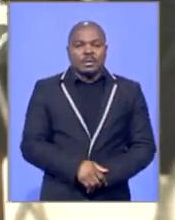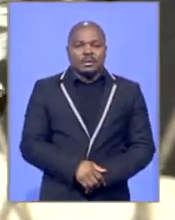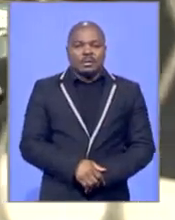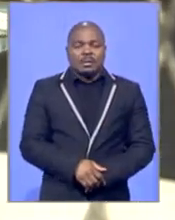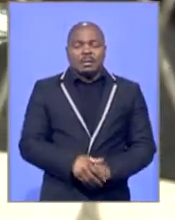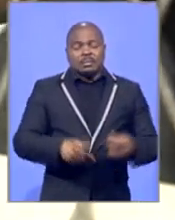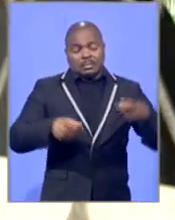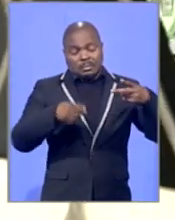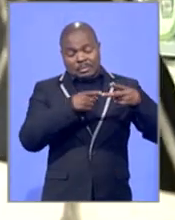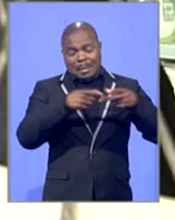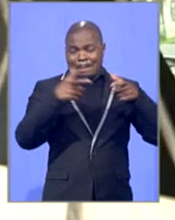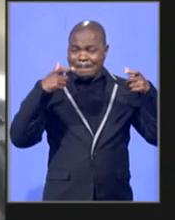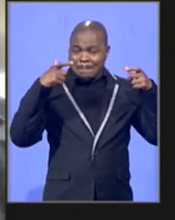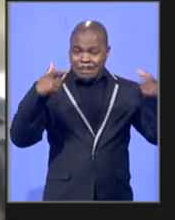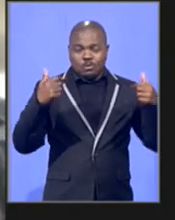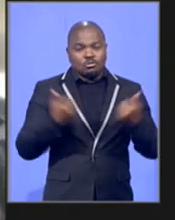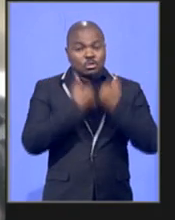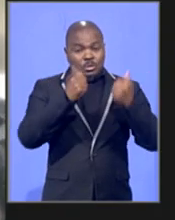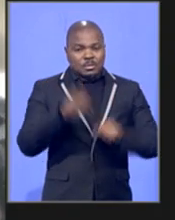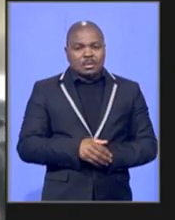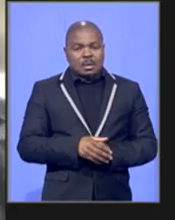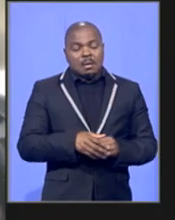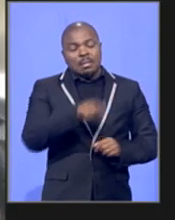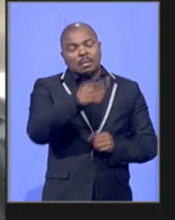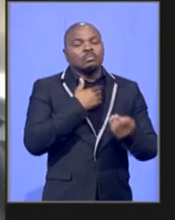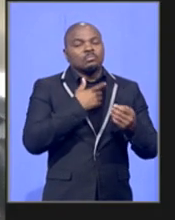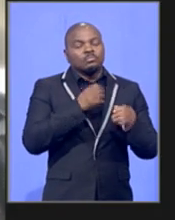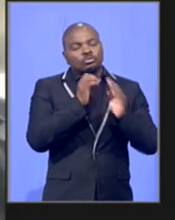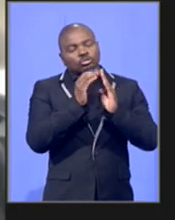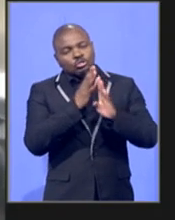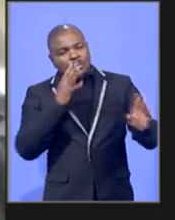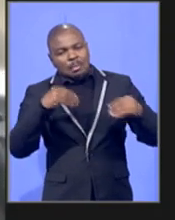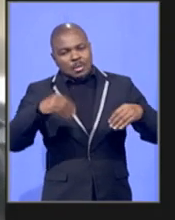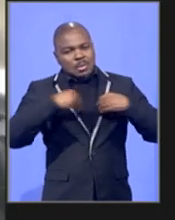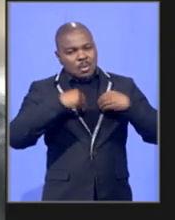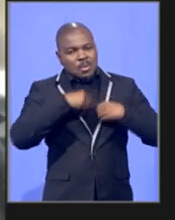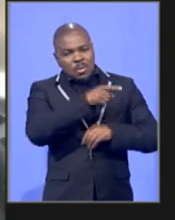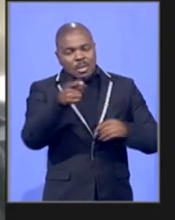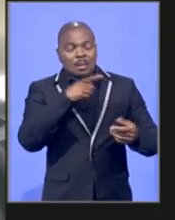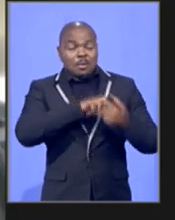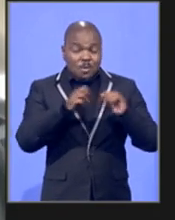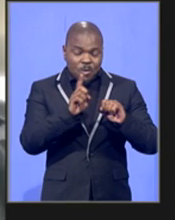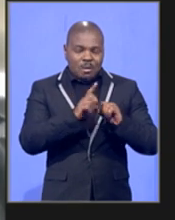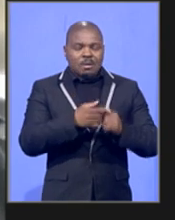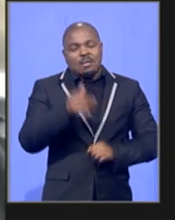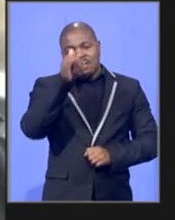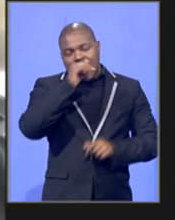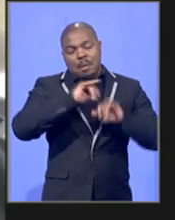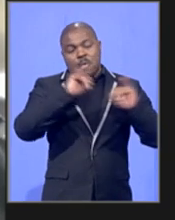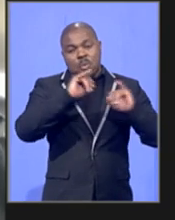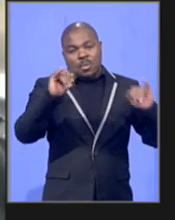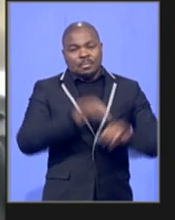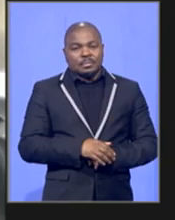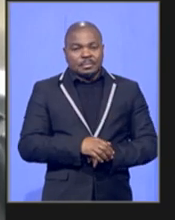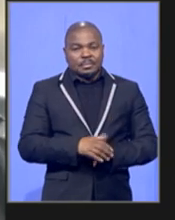biggest challenge that a lot of township-based entrepreneurs were faced with has been the rise in crime. And I think that's also then